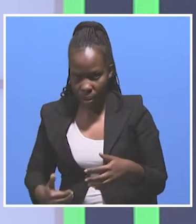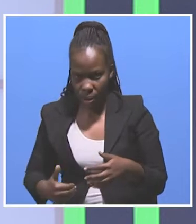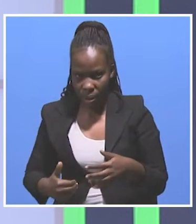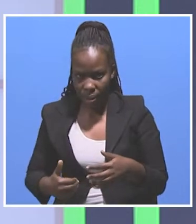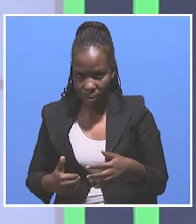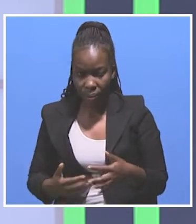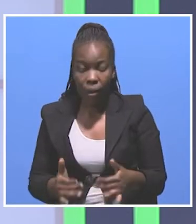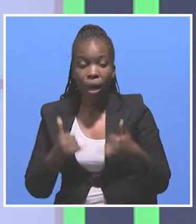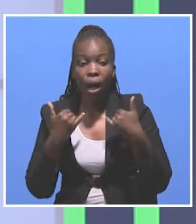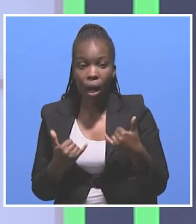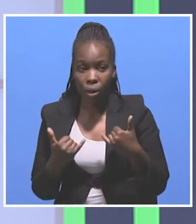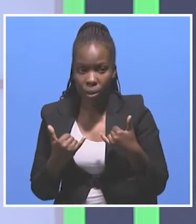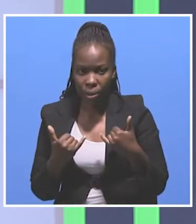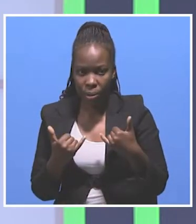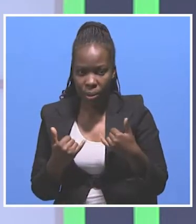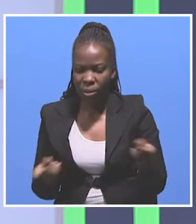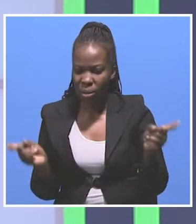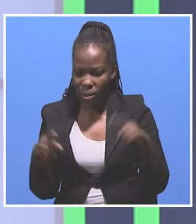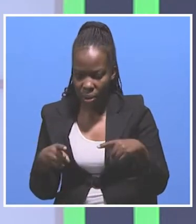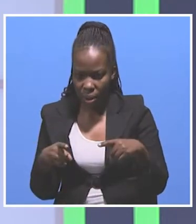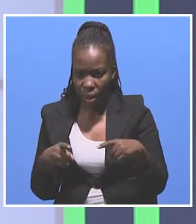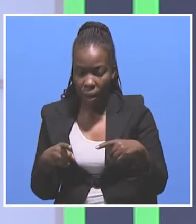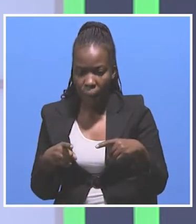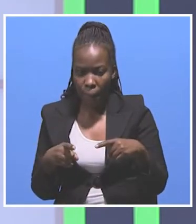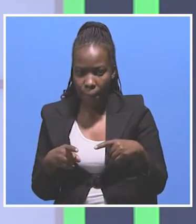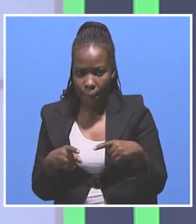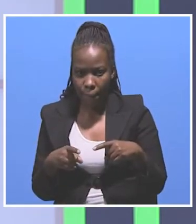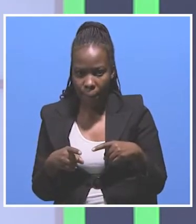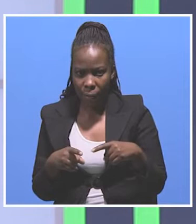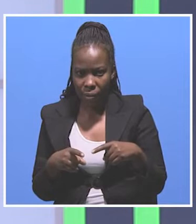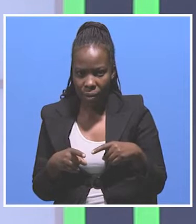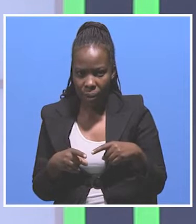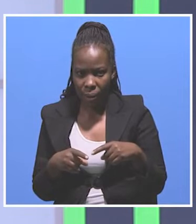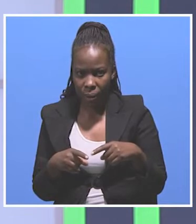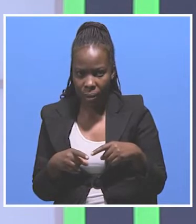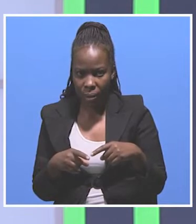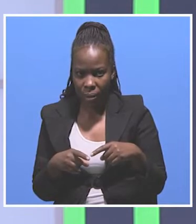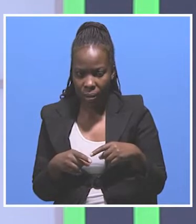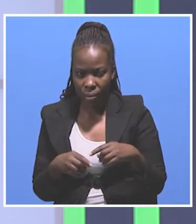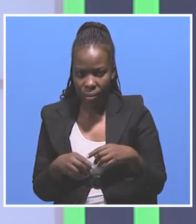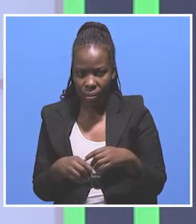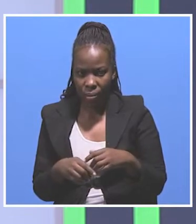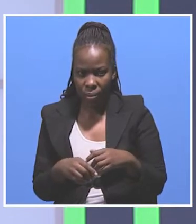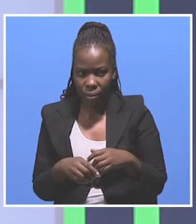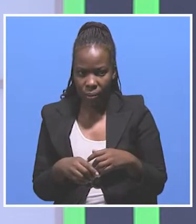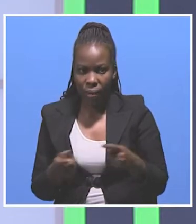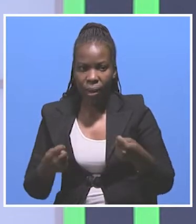when we talk about the concerted efforts, for example, the basic messaging